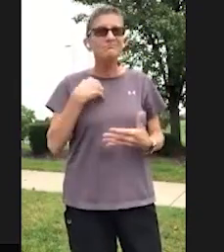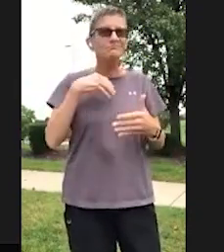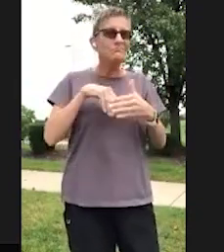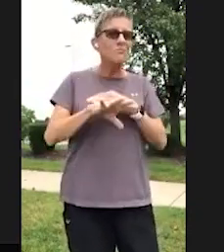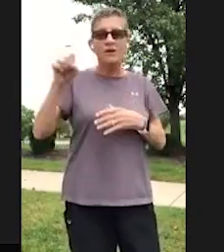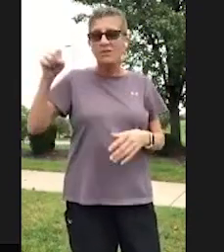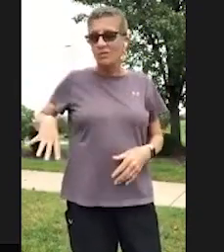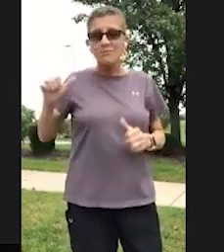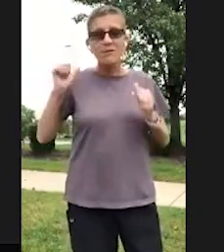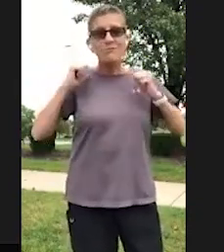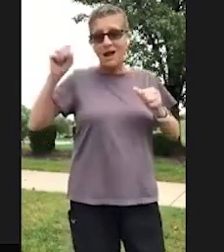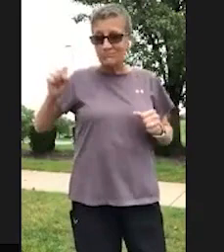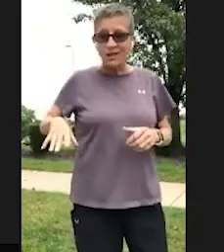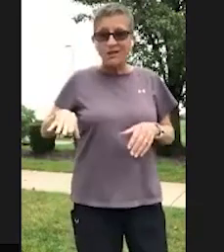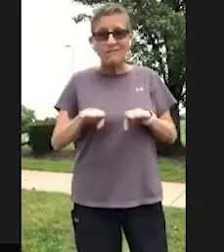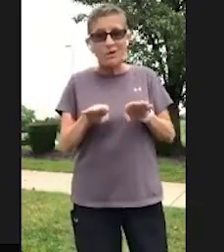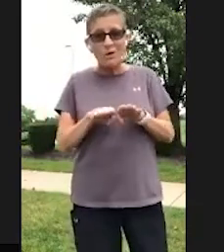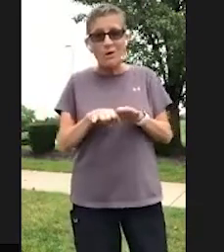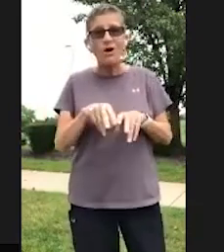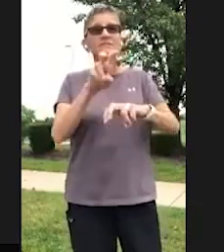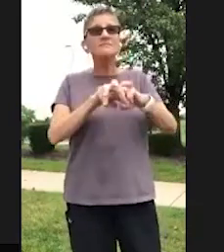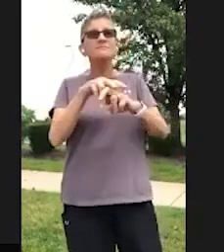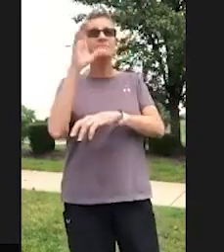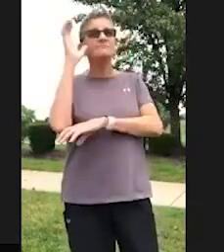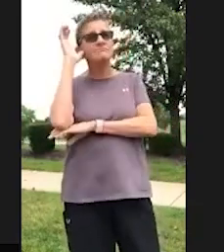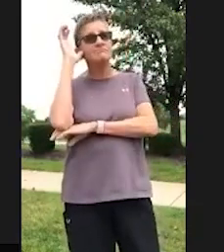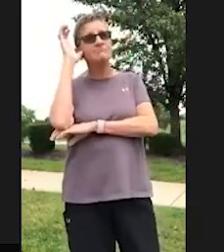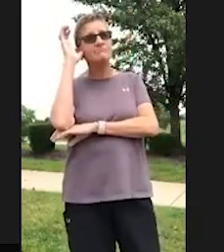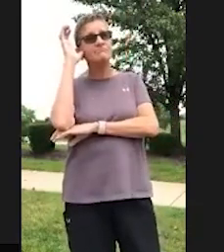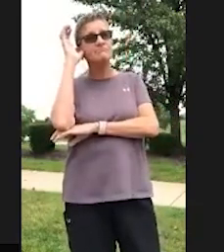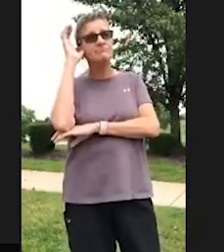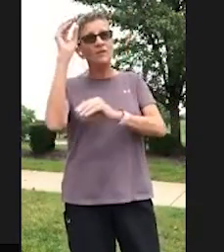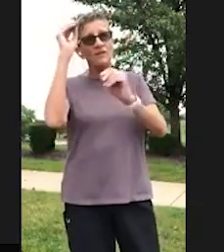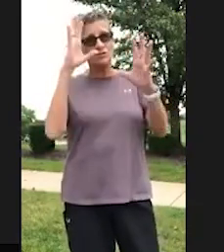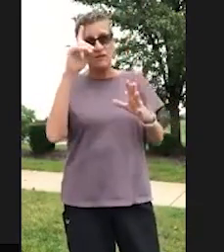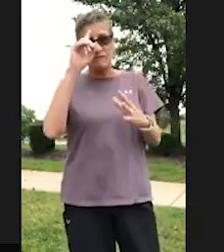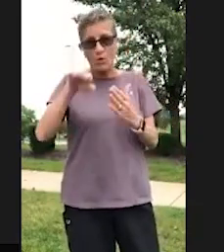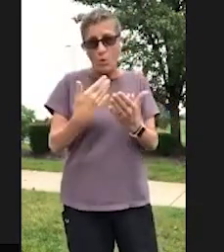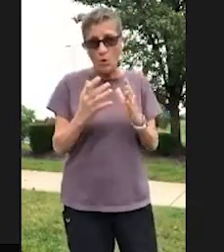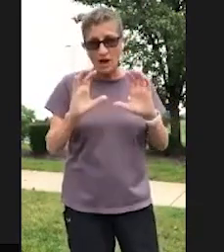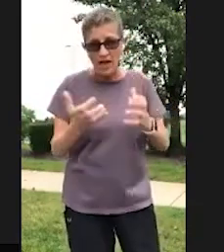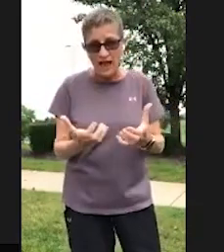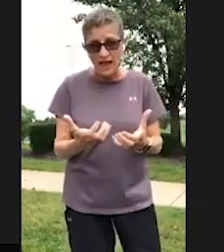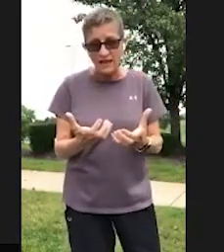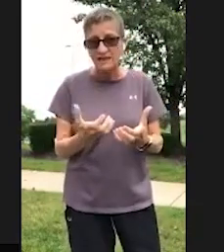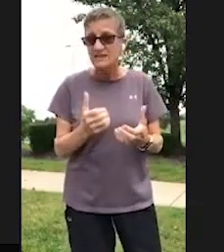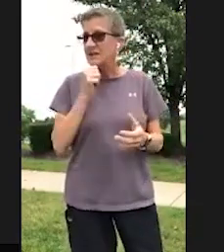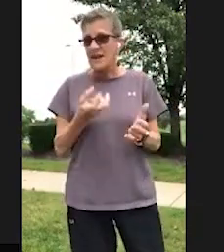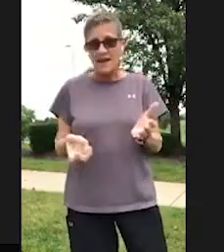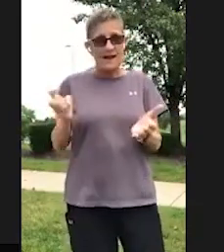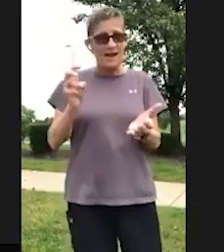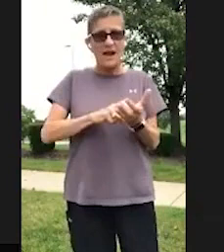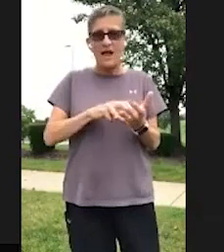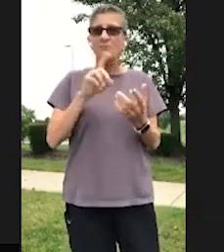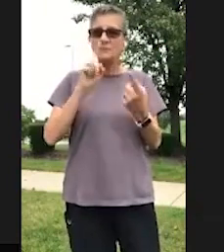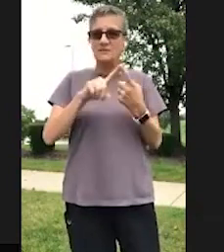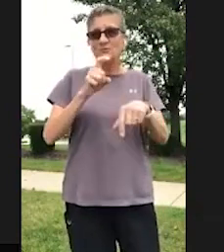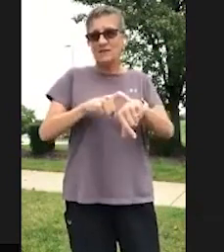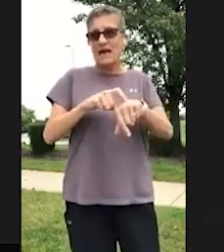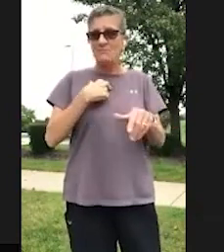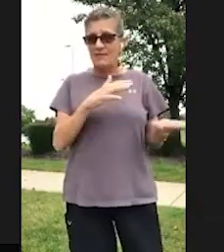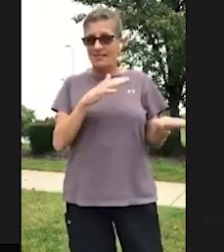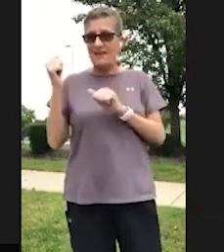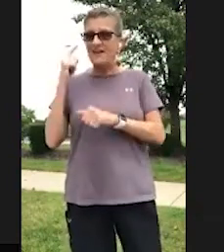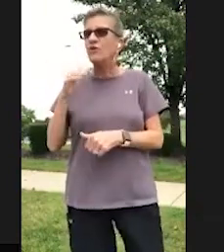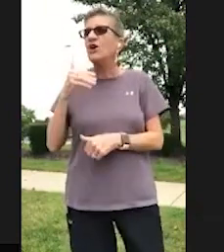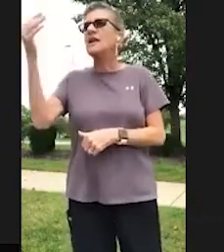floor, sit down, listen to the instructor for the duration of the class, and not get up until it was time to leave for my next class or to go